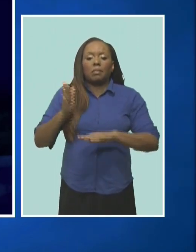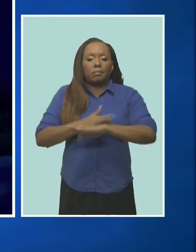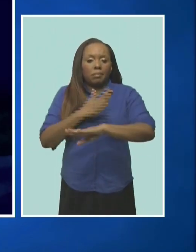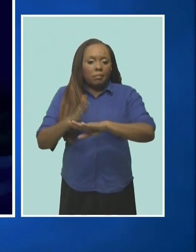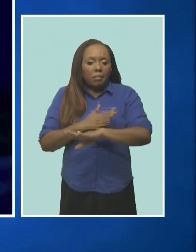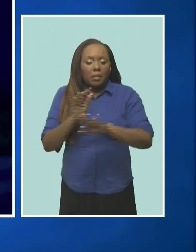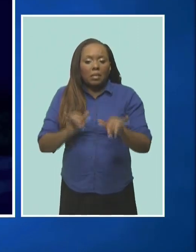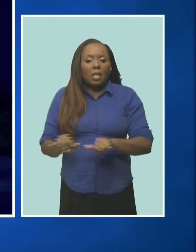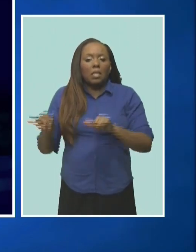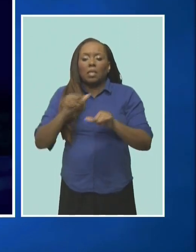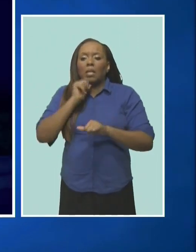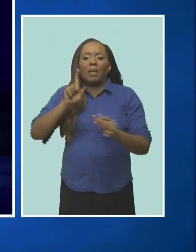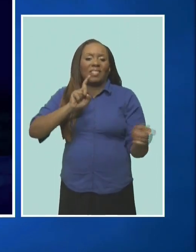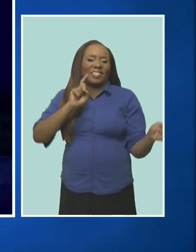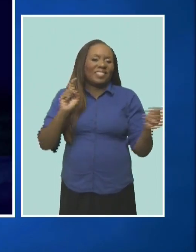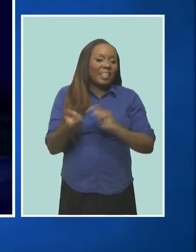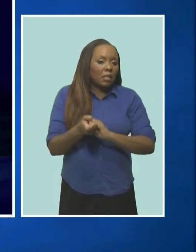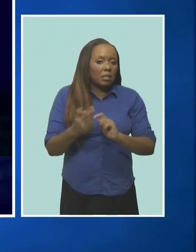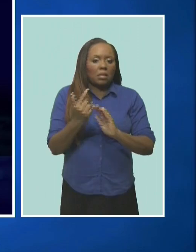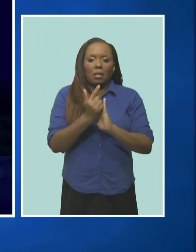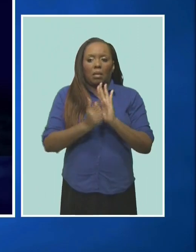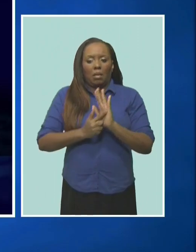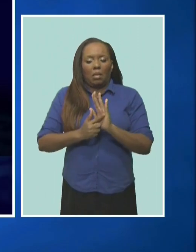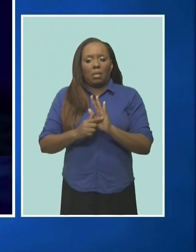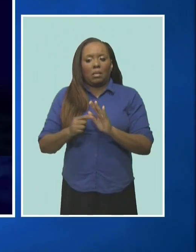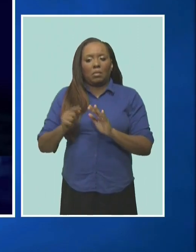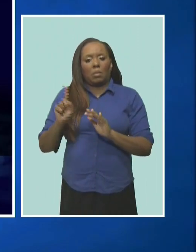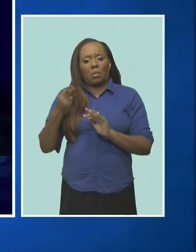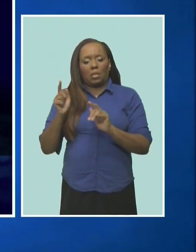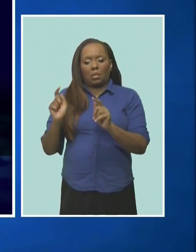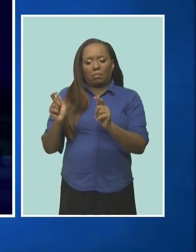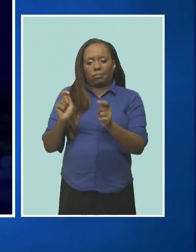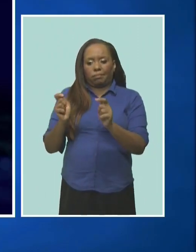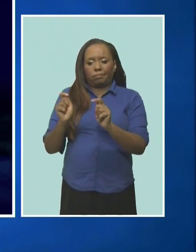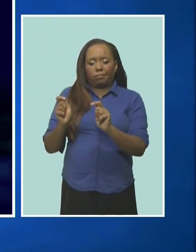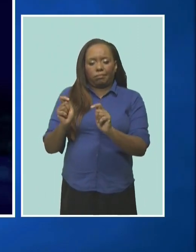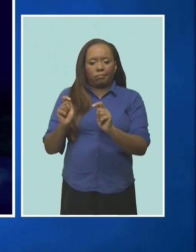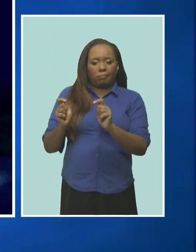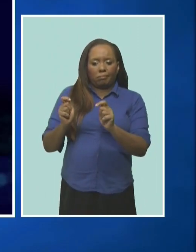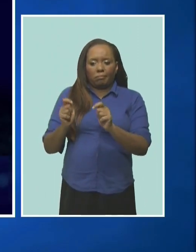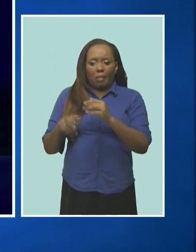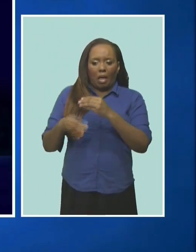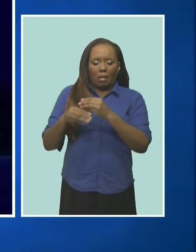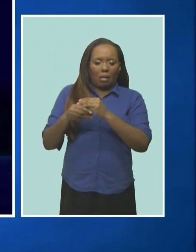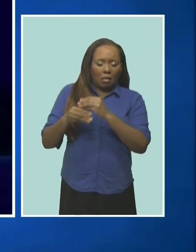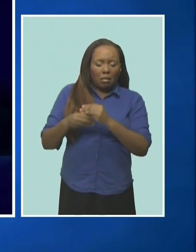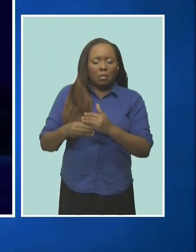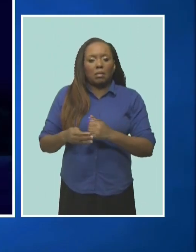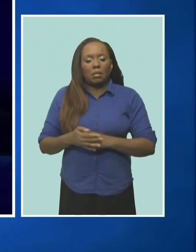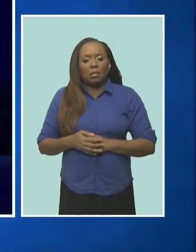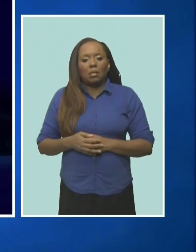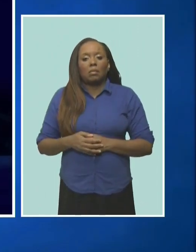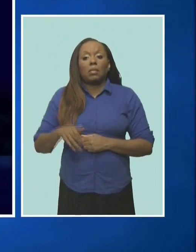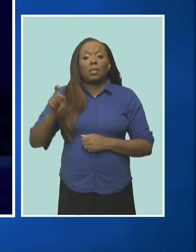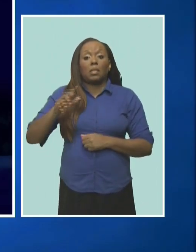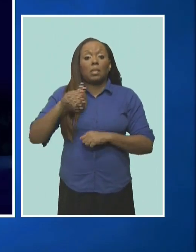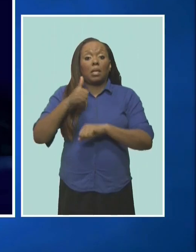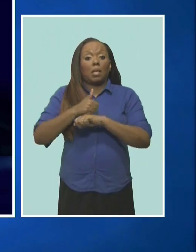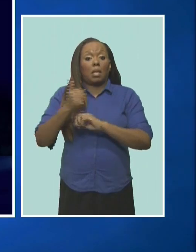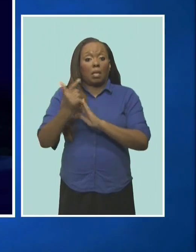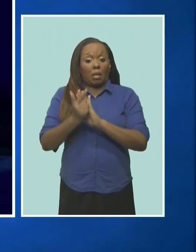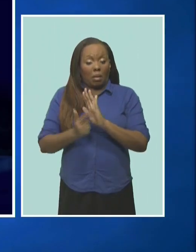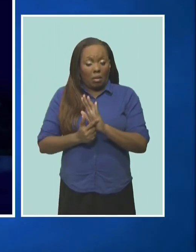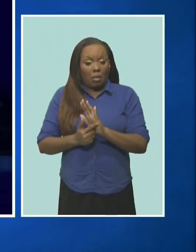through the process of changing the law and all that. So what the ministers need to put in place is a law